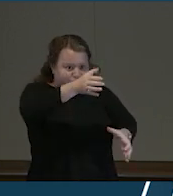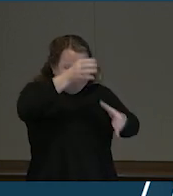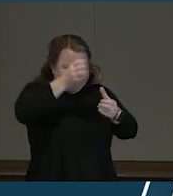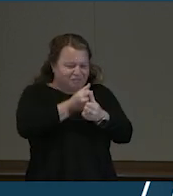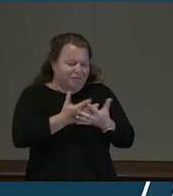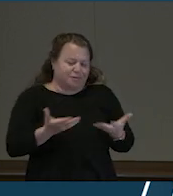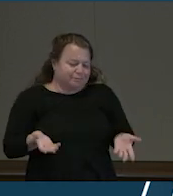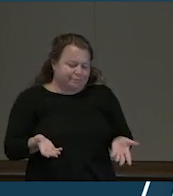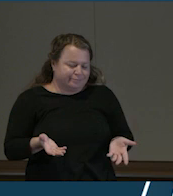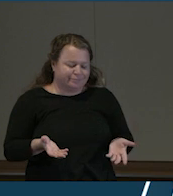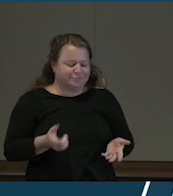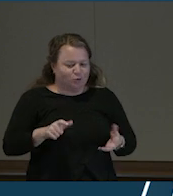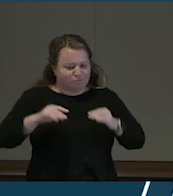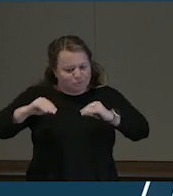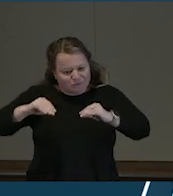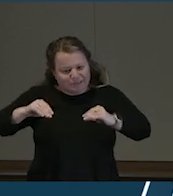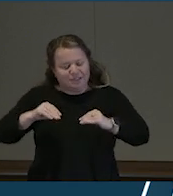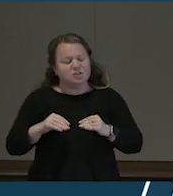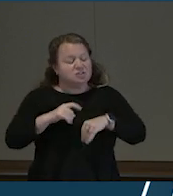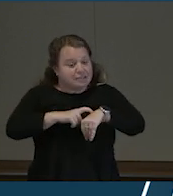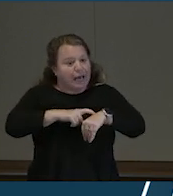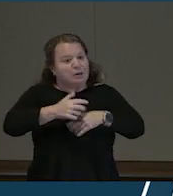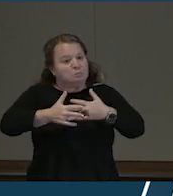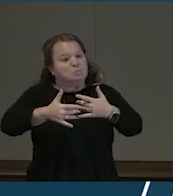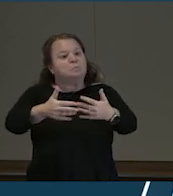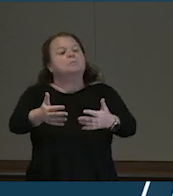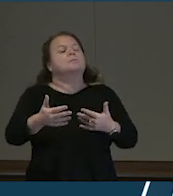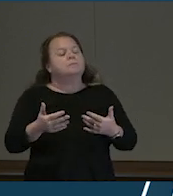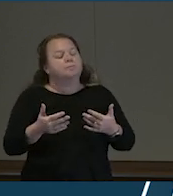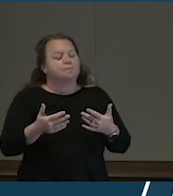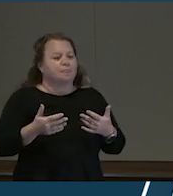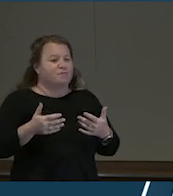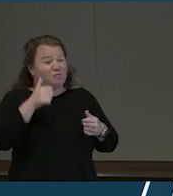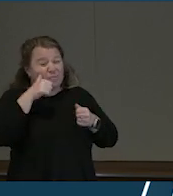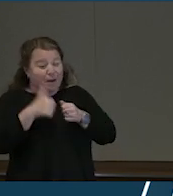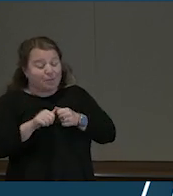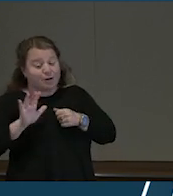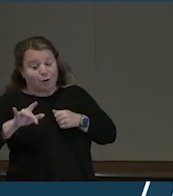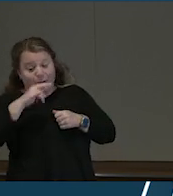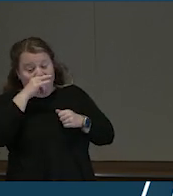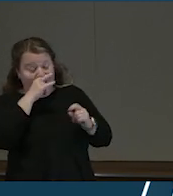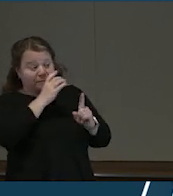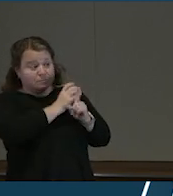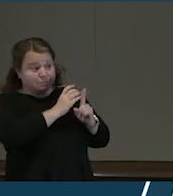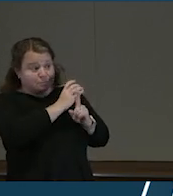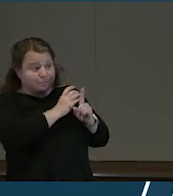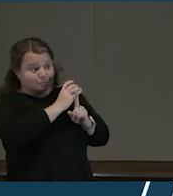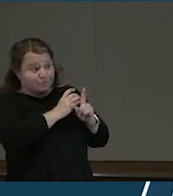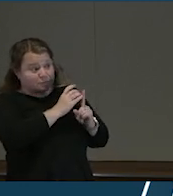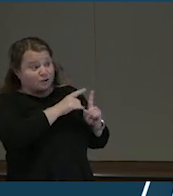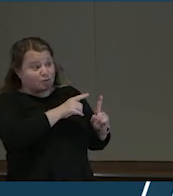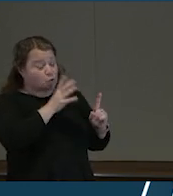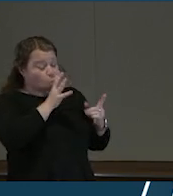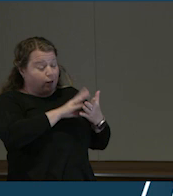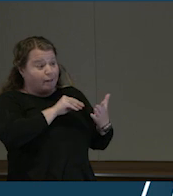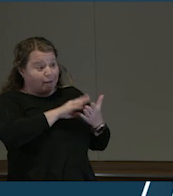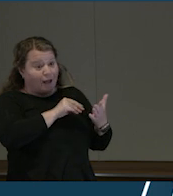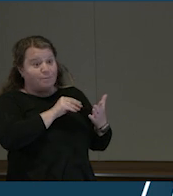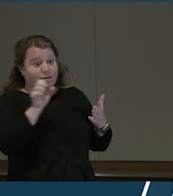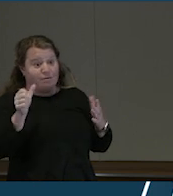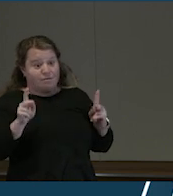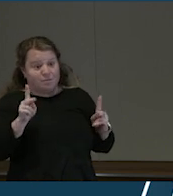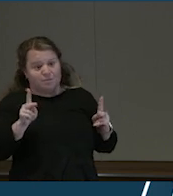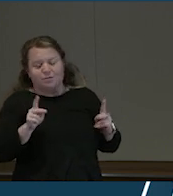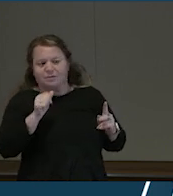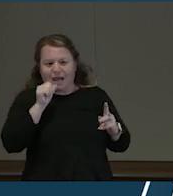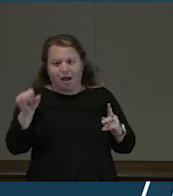things. It will come with time, but be mindful they're observing, and they will mimic and they imitate others. And it's not